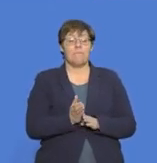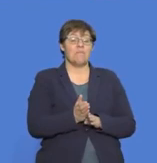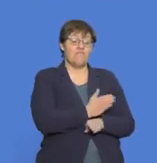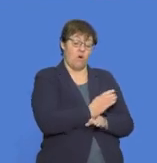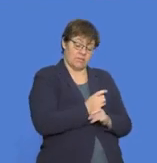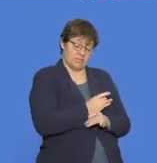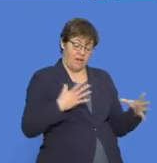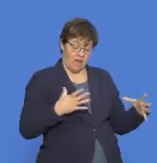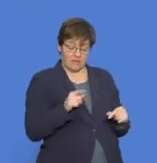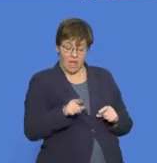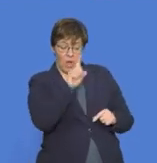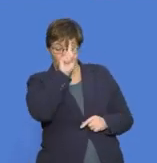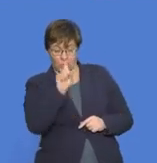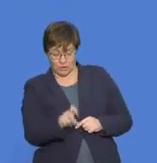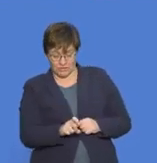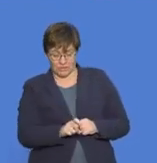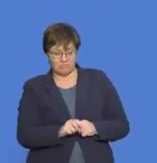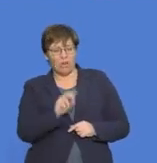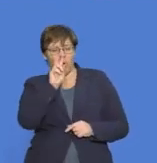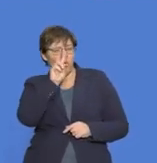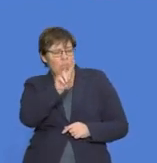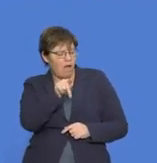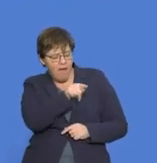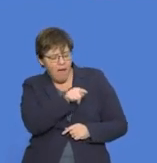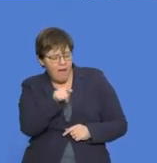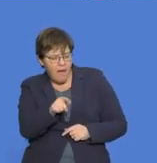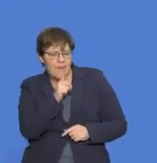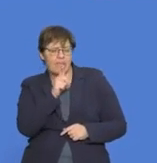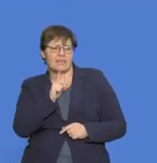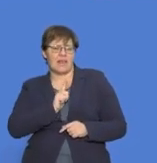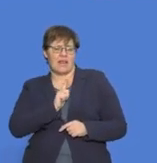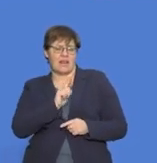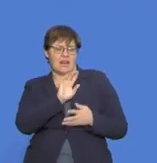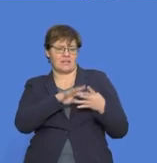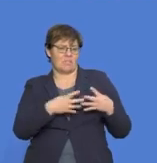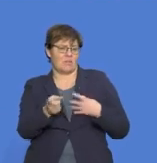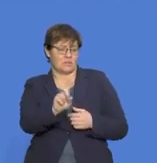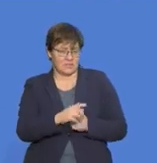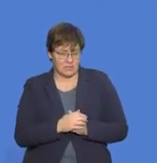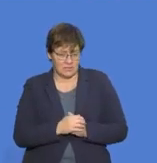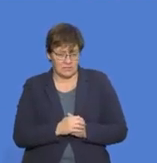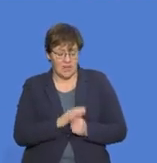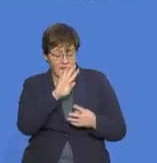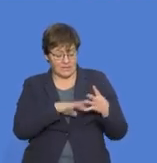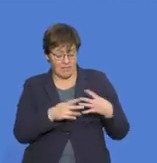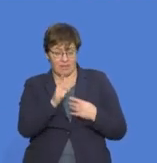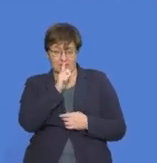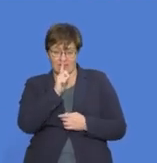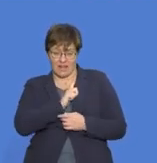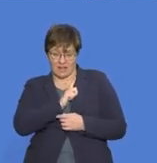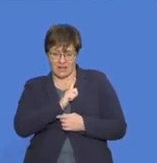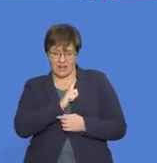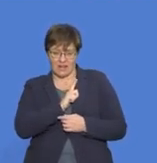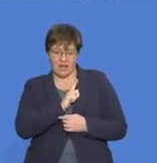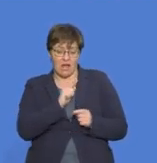even start looking at the questions, look and see what is the table telling you. So the table is telling you that